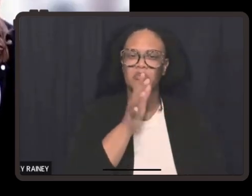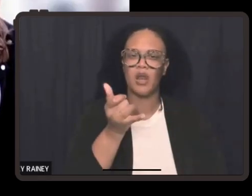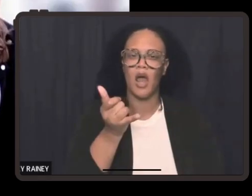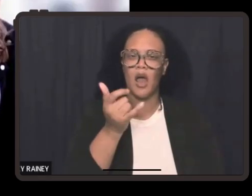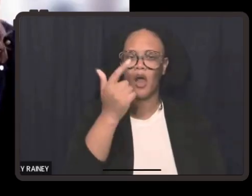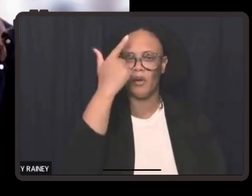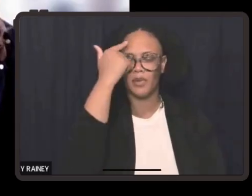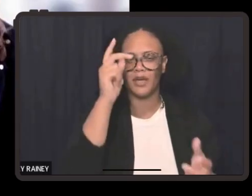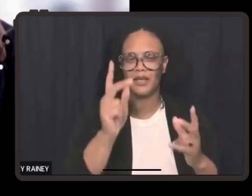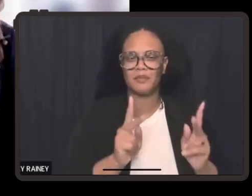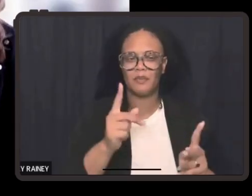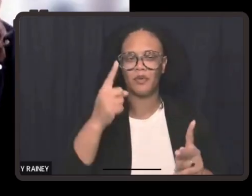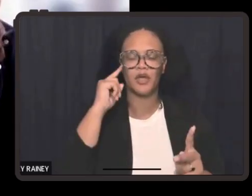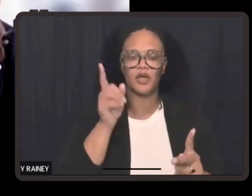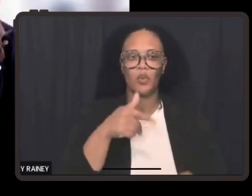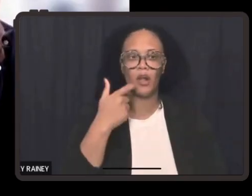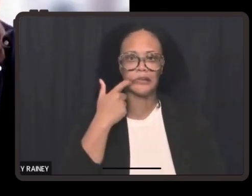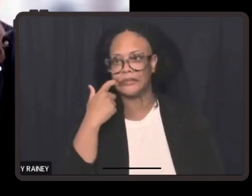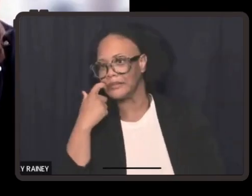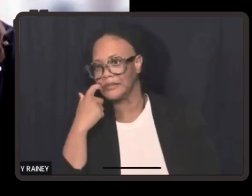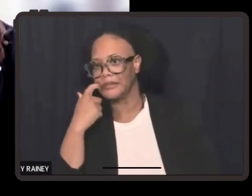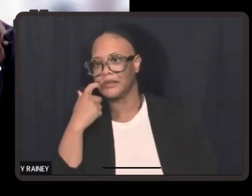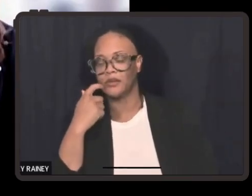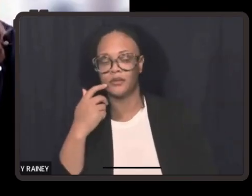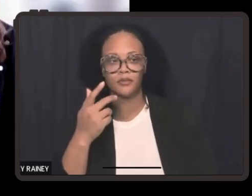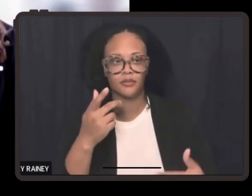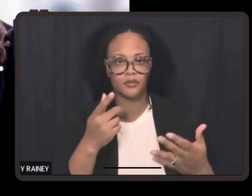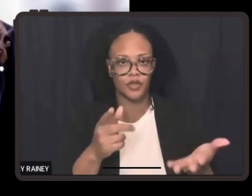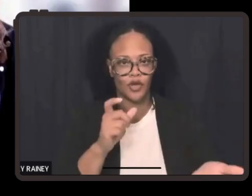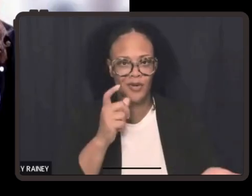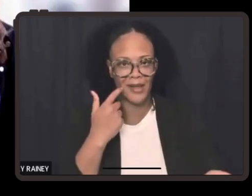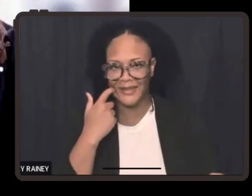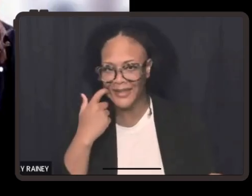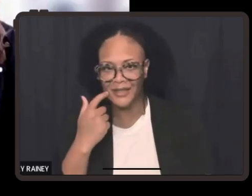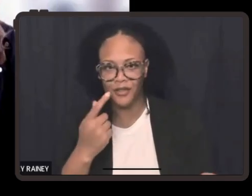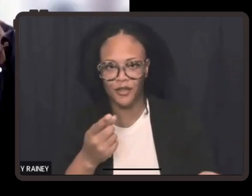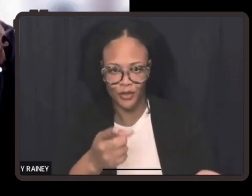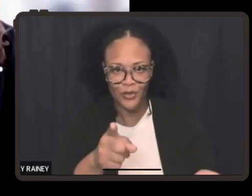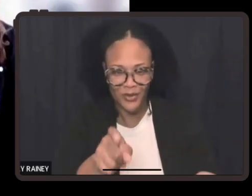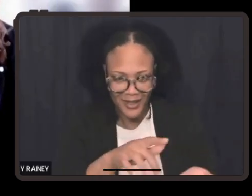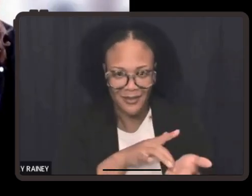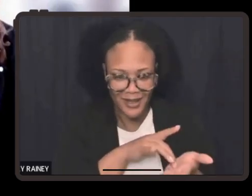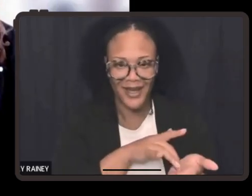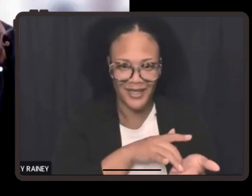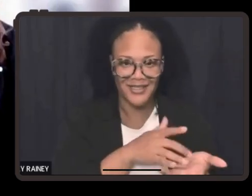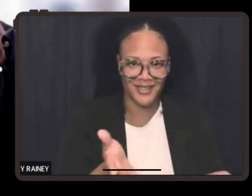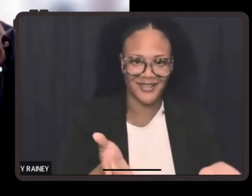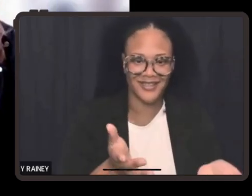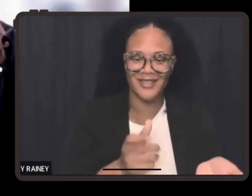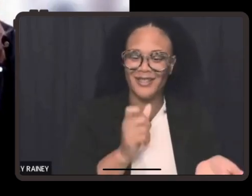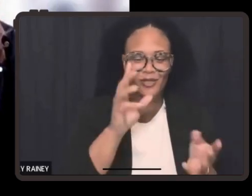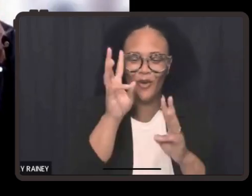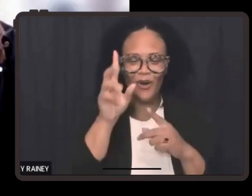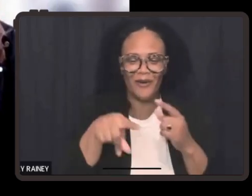not hooked on it. You're on a medication because you need the medication. So, you know, don't worry about those